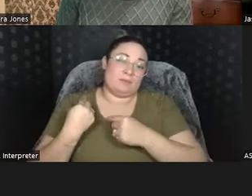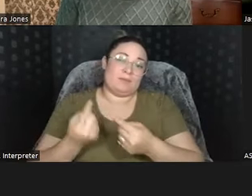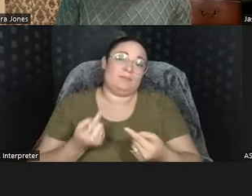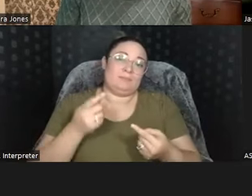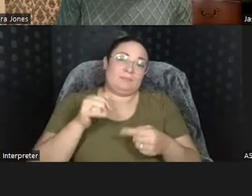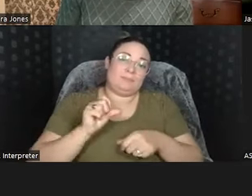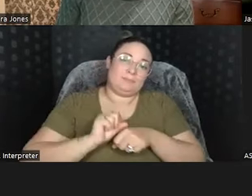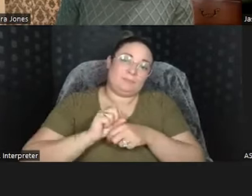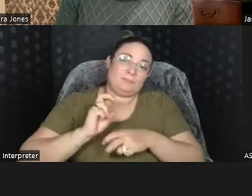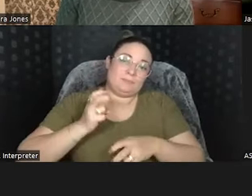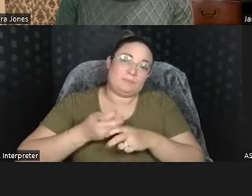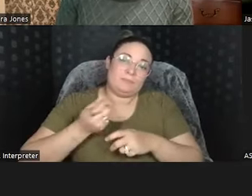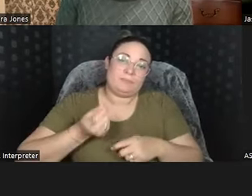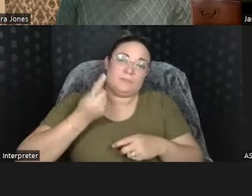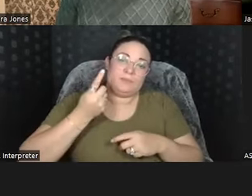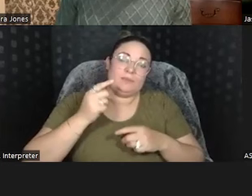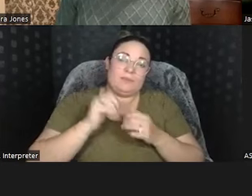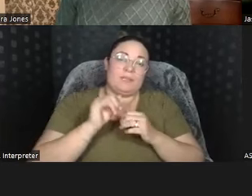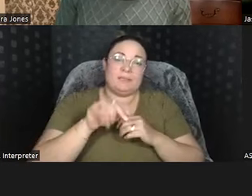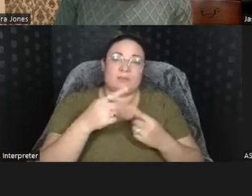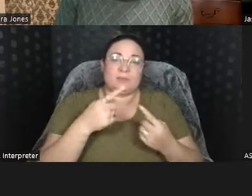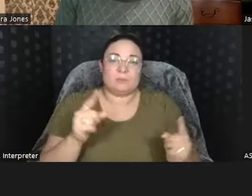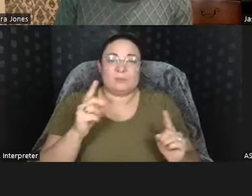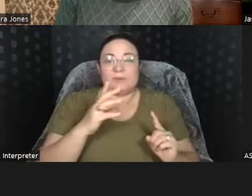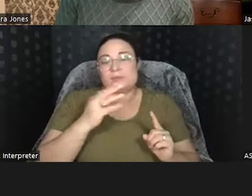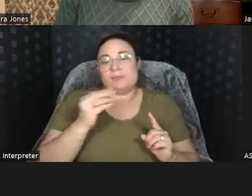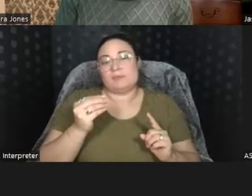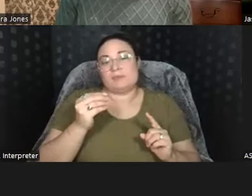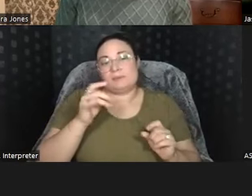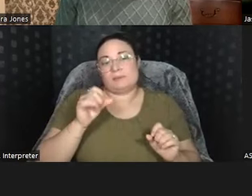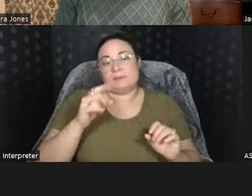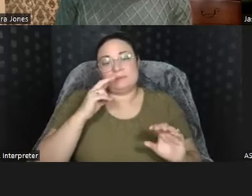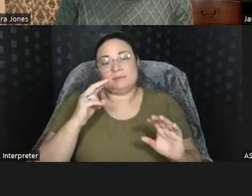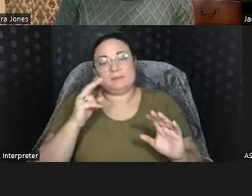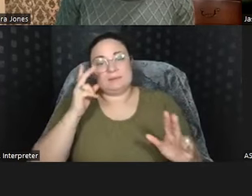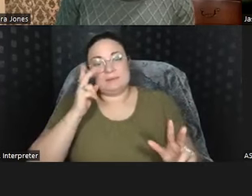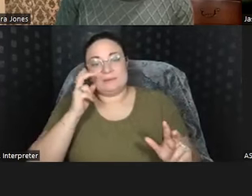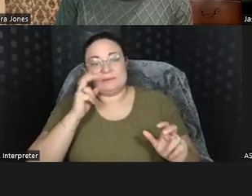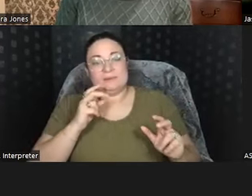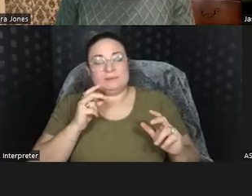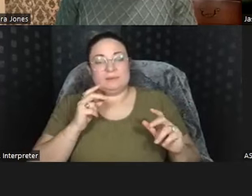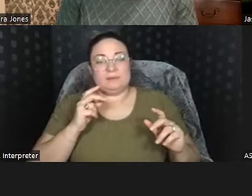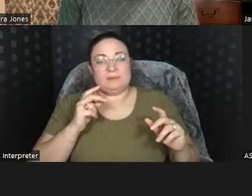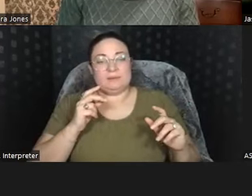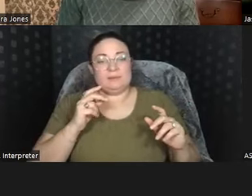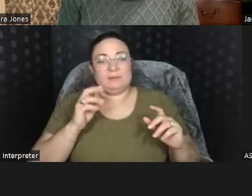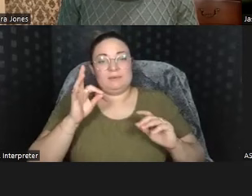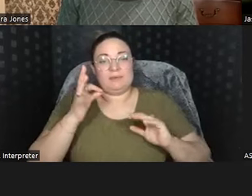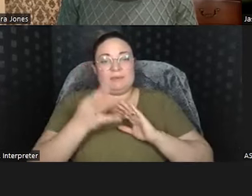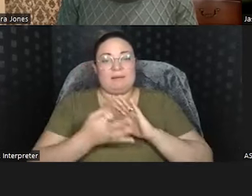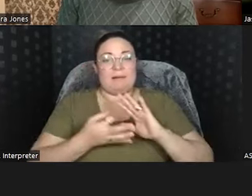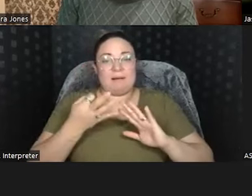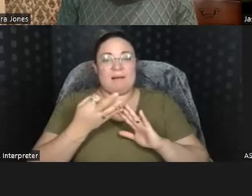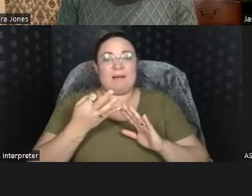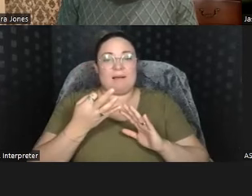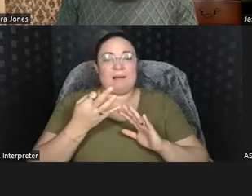very hard to understand how these movements work. And you can sort of listen to, what is it, 9 hours